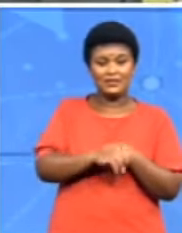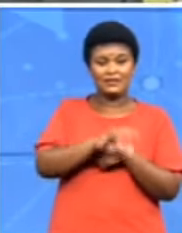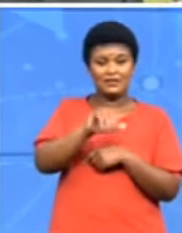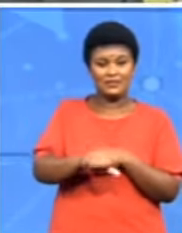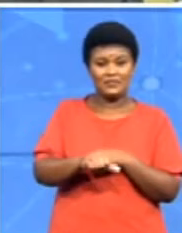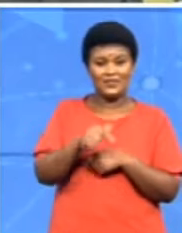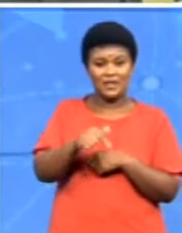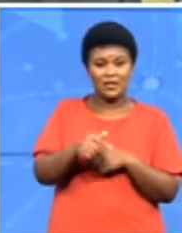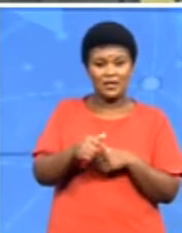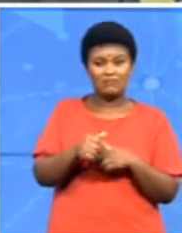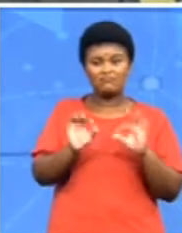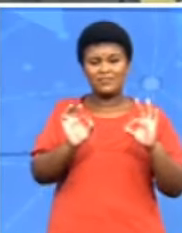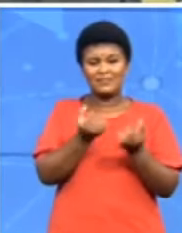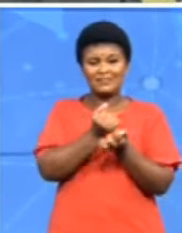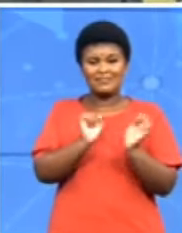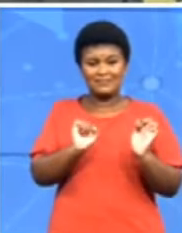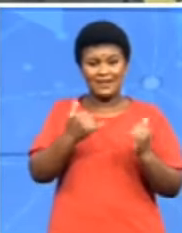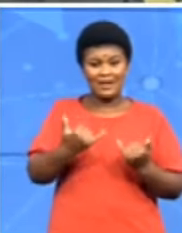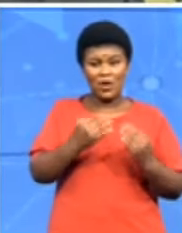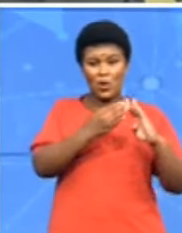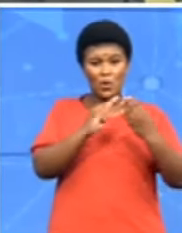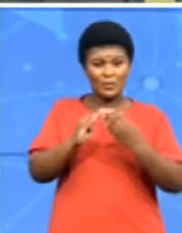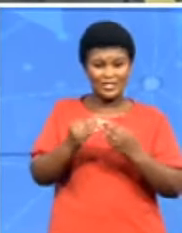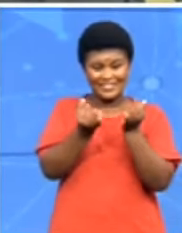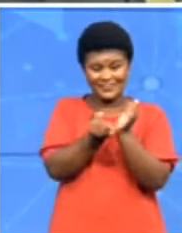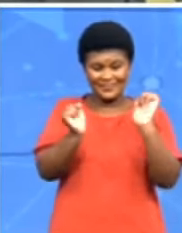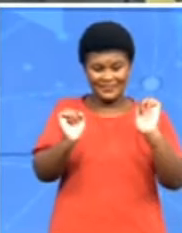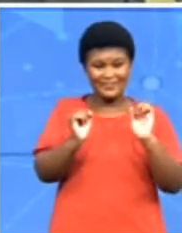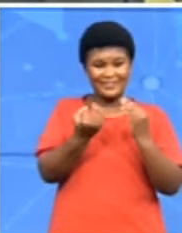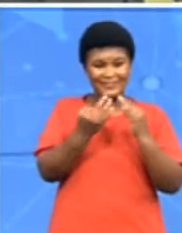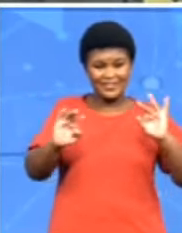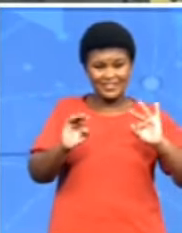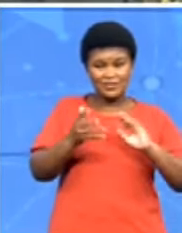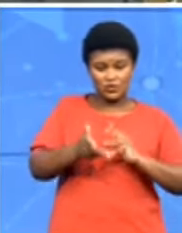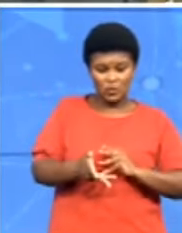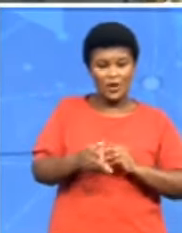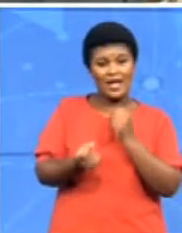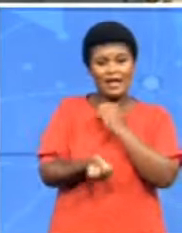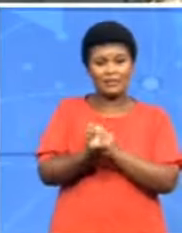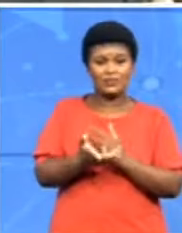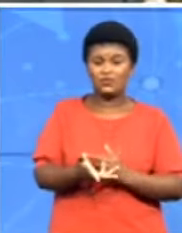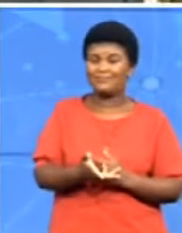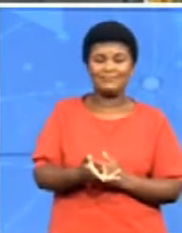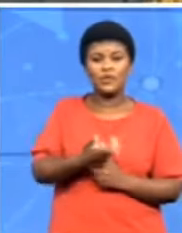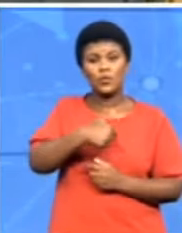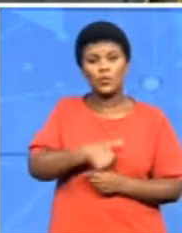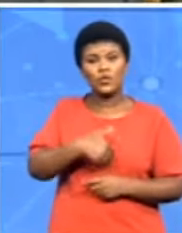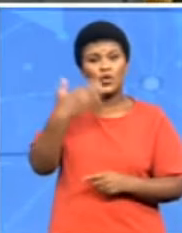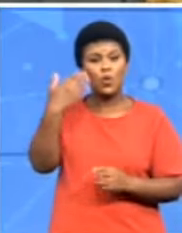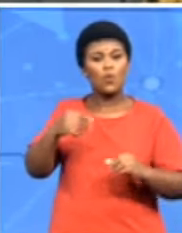society that is free, where we know exactly the fight for human